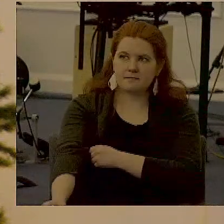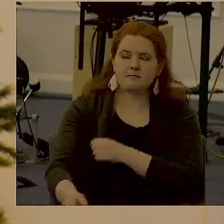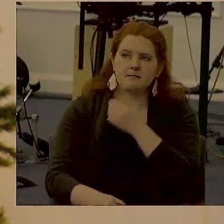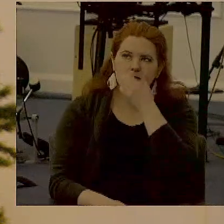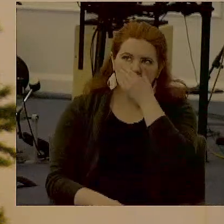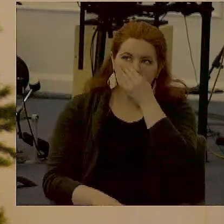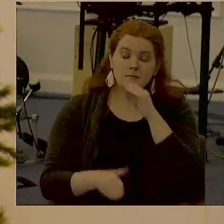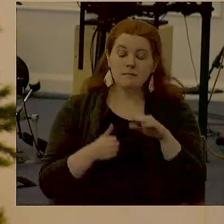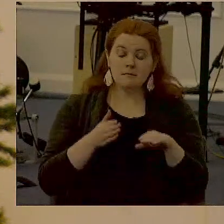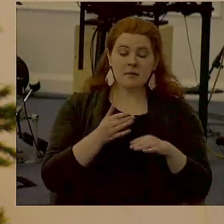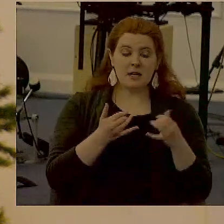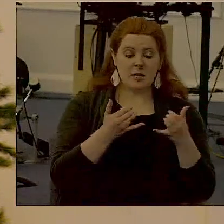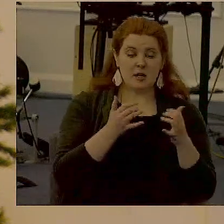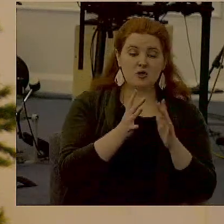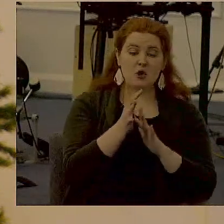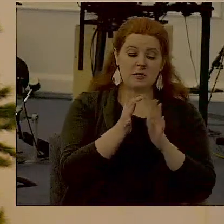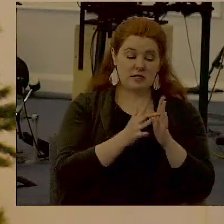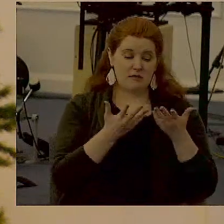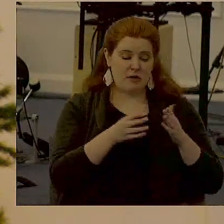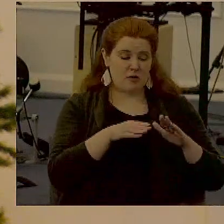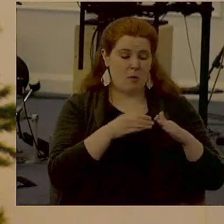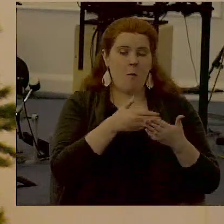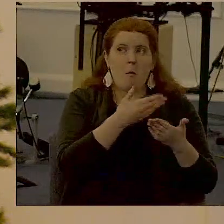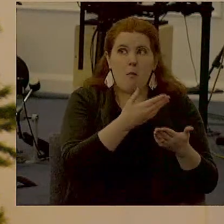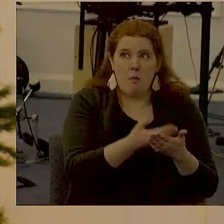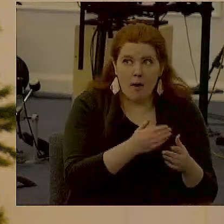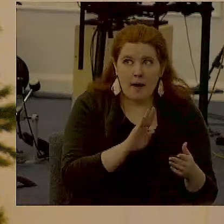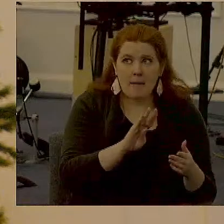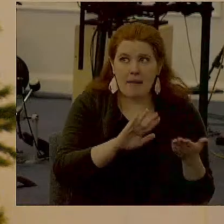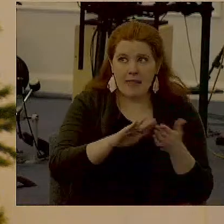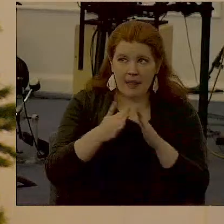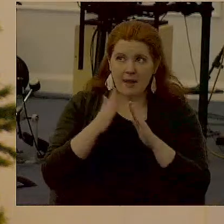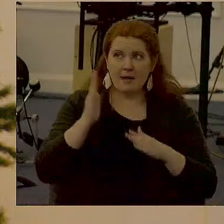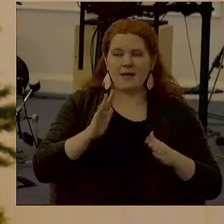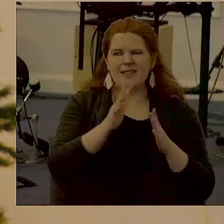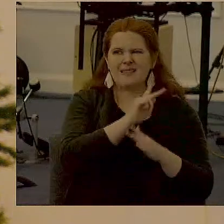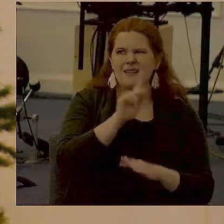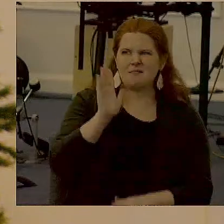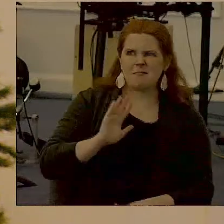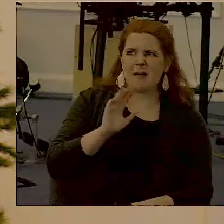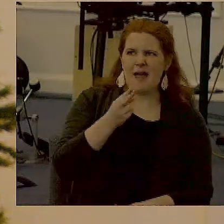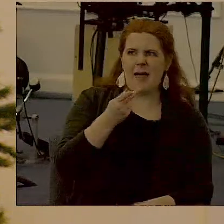Now, after Jesus was born in Bethlehem of Judea in the days of Herod the king,